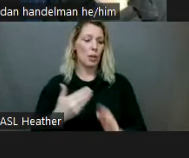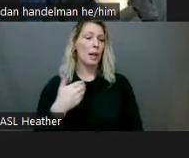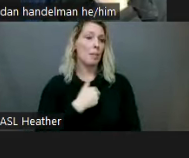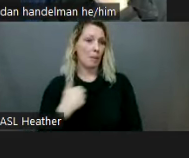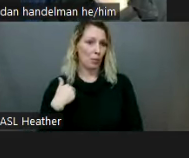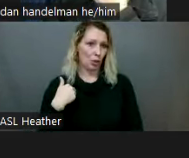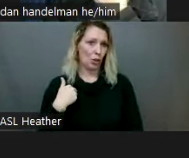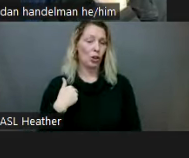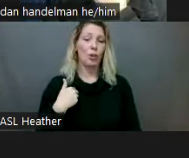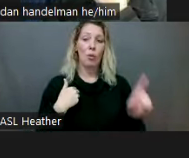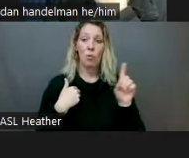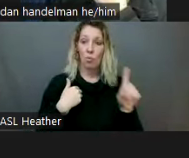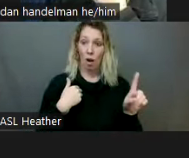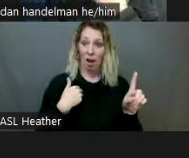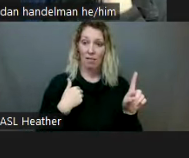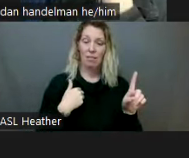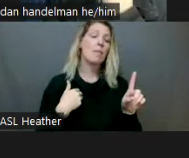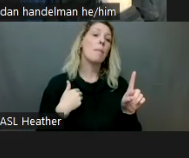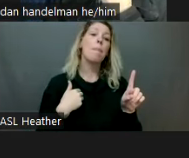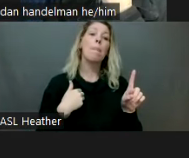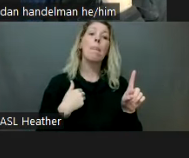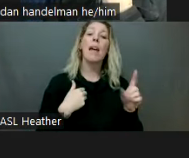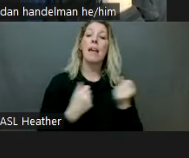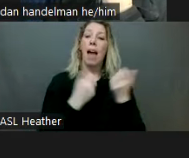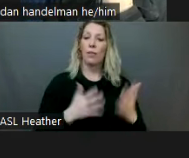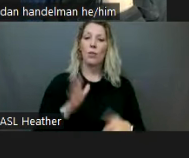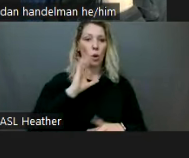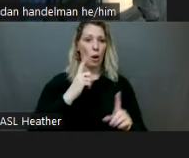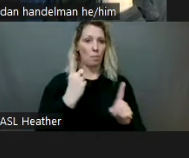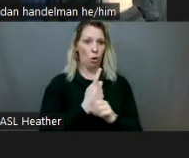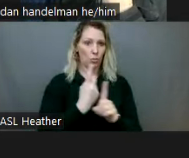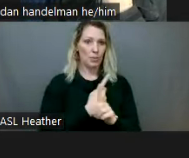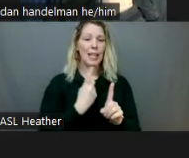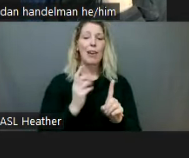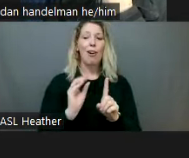Roman numeral 1, the advocate will be appropriately culturally attuned to the complainant's